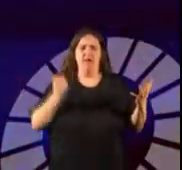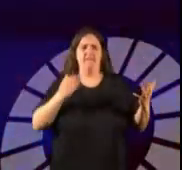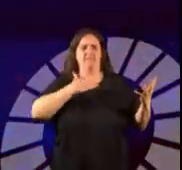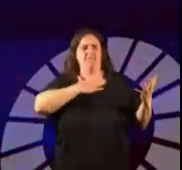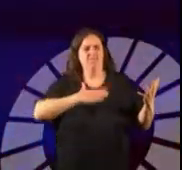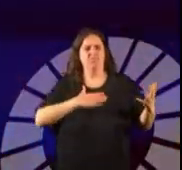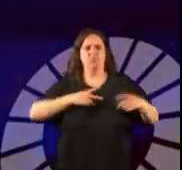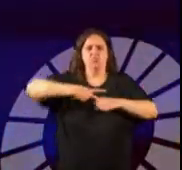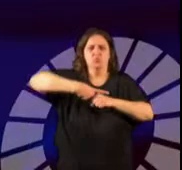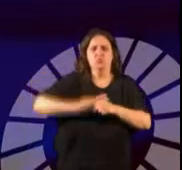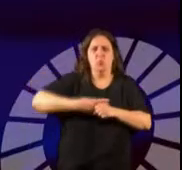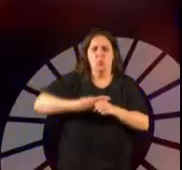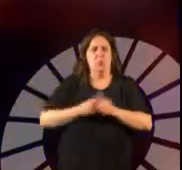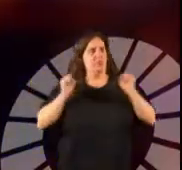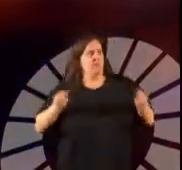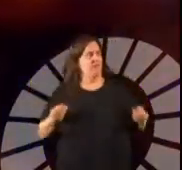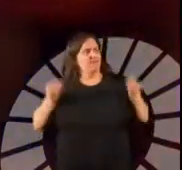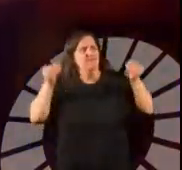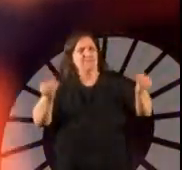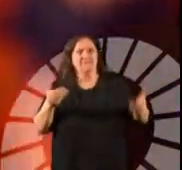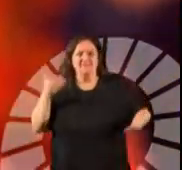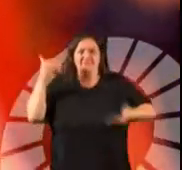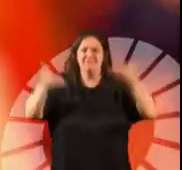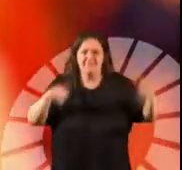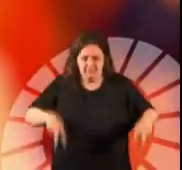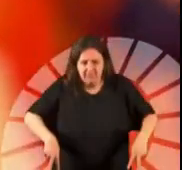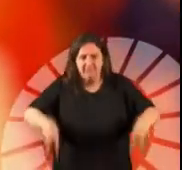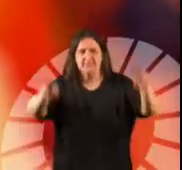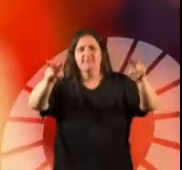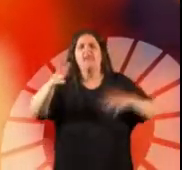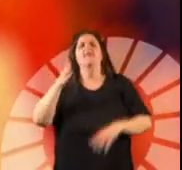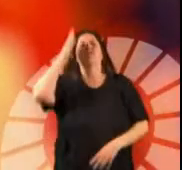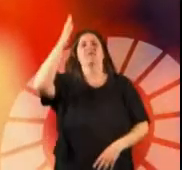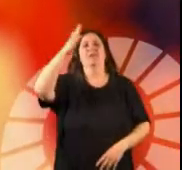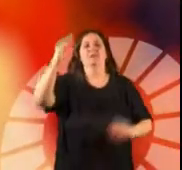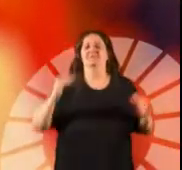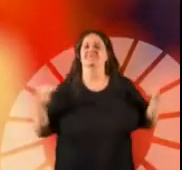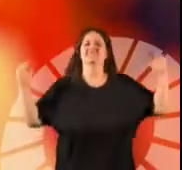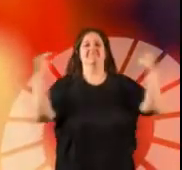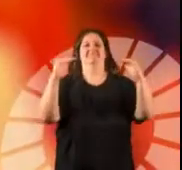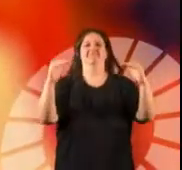but also present, a more sustainable future and present.